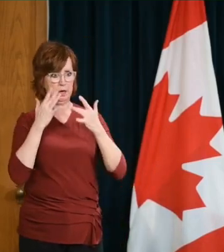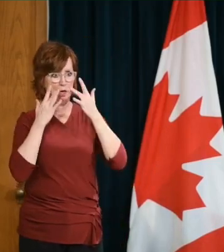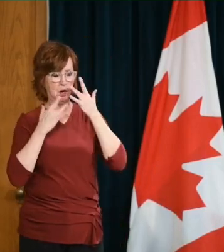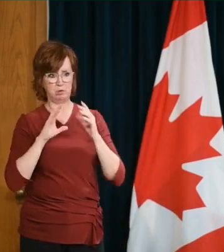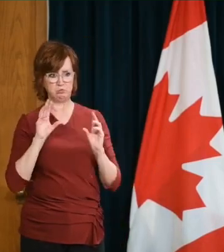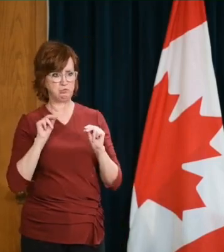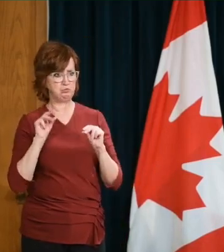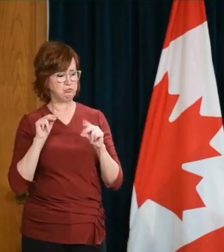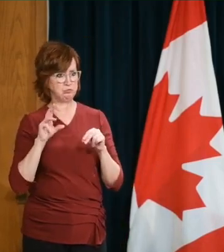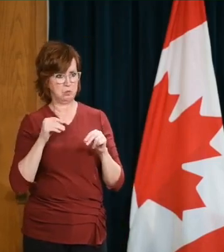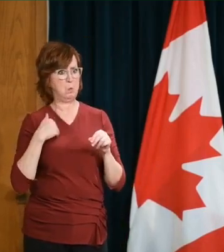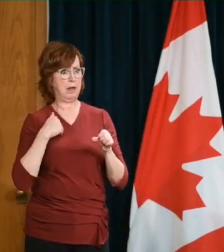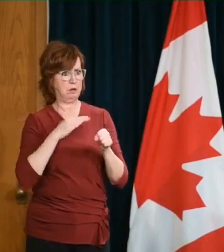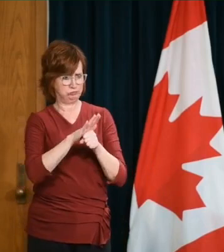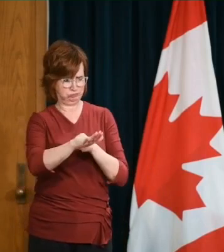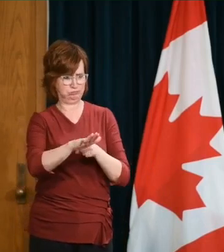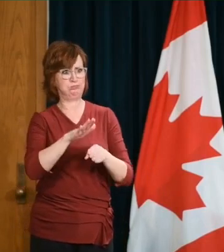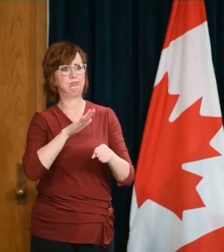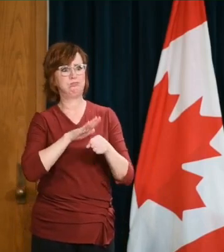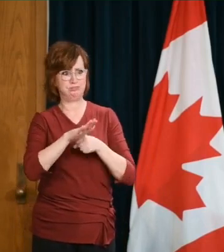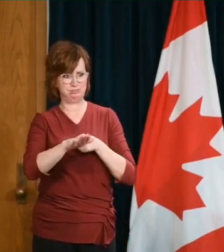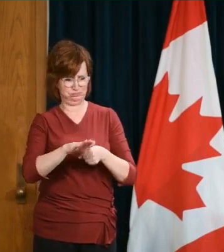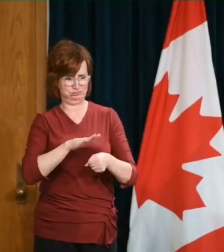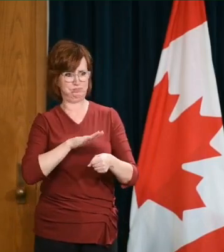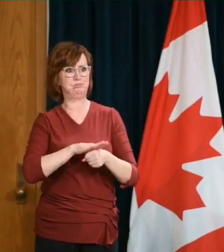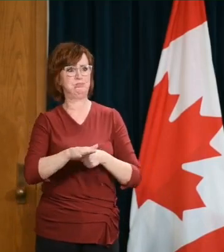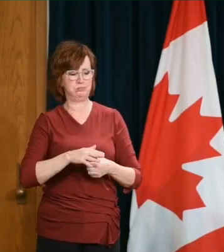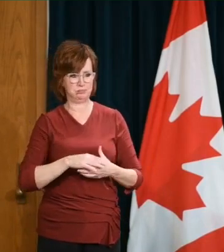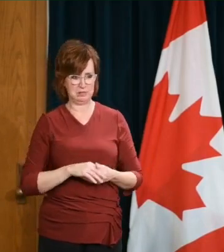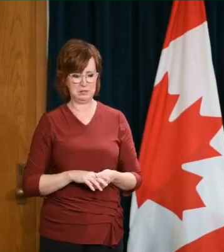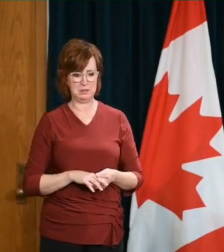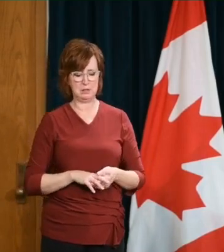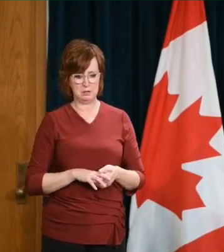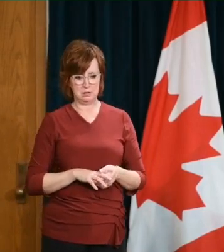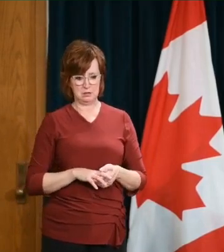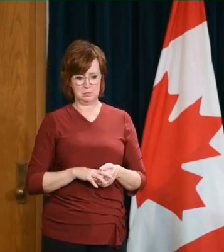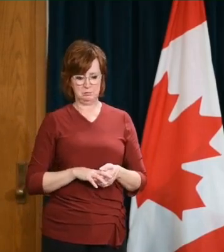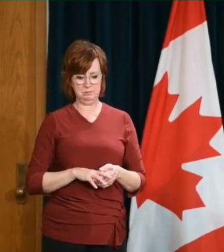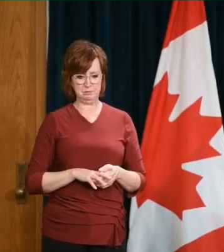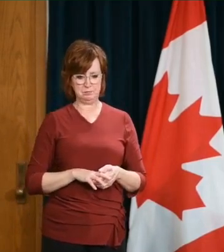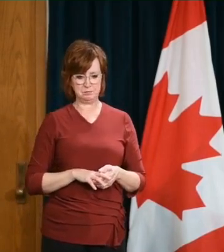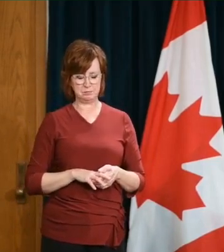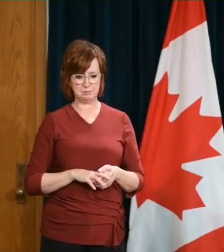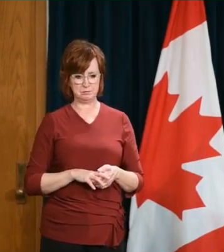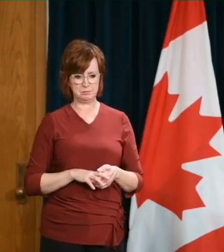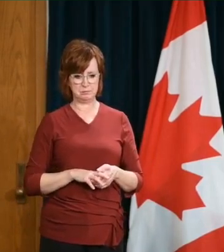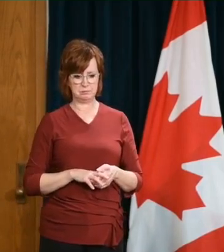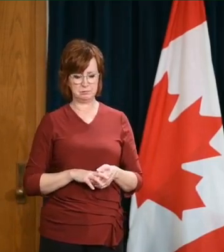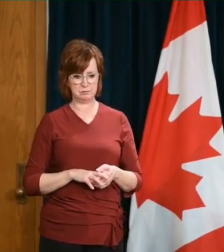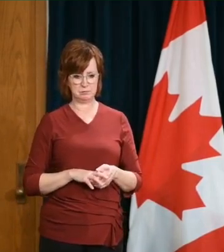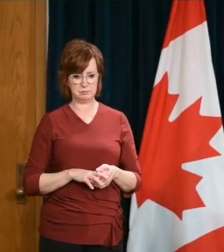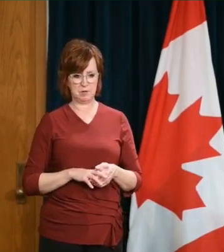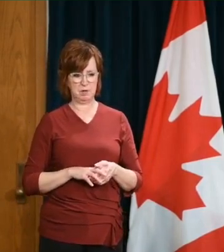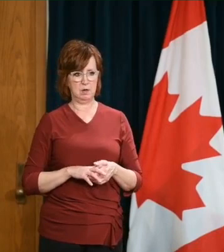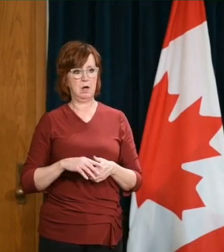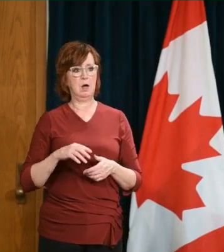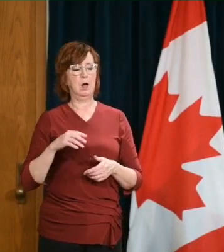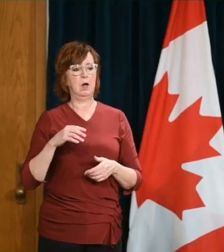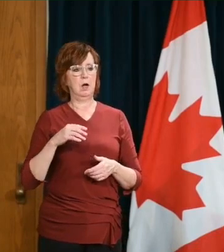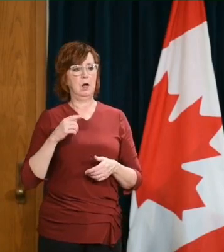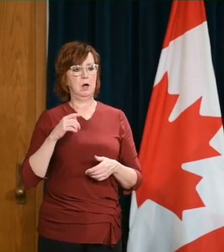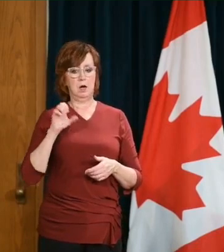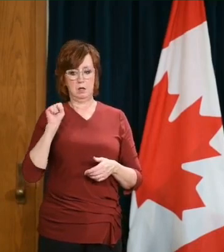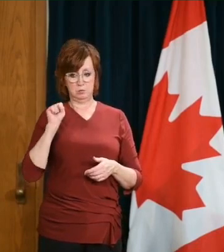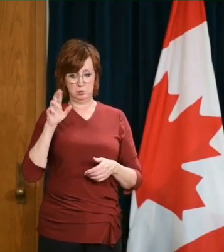PPE. We have the PPE we need at this phase of our work around pandemic planning. just as Sun and other